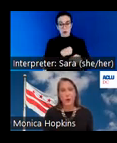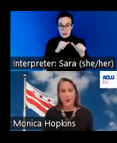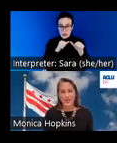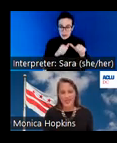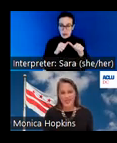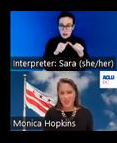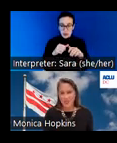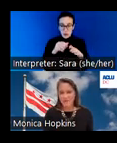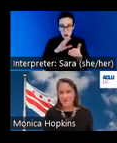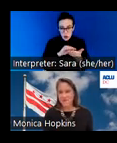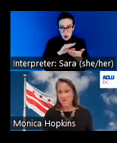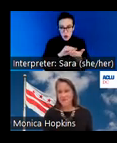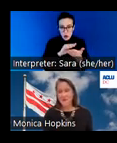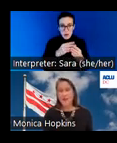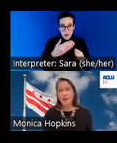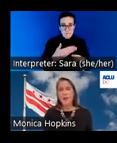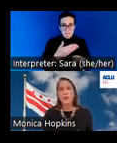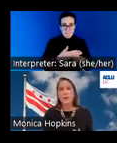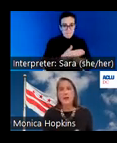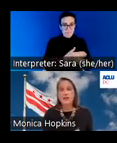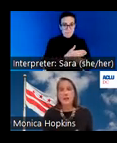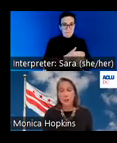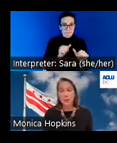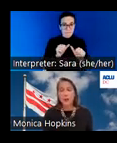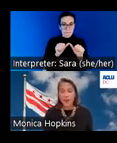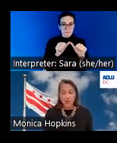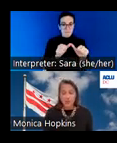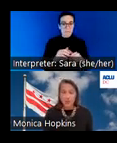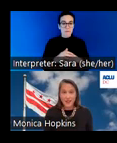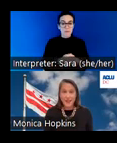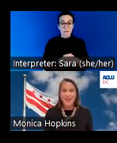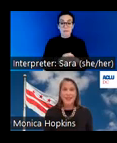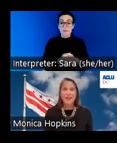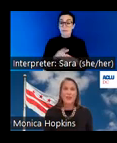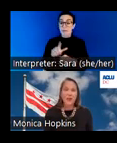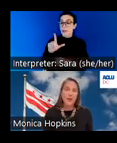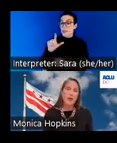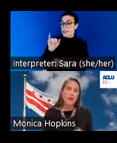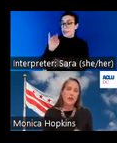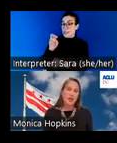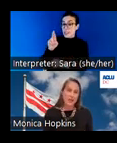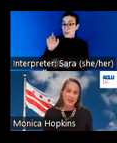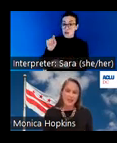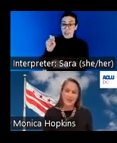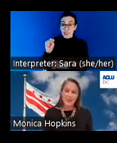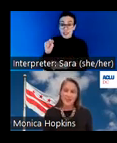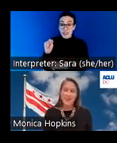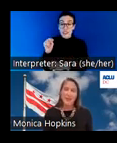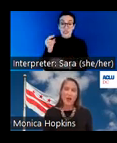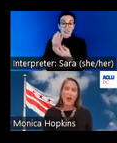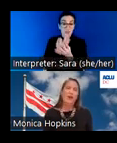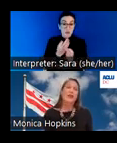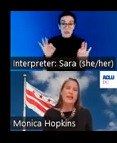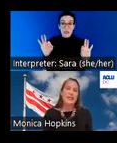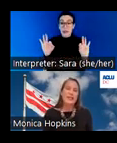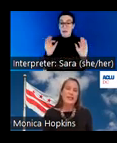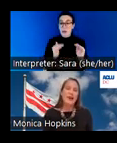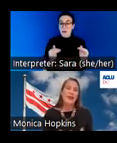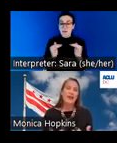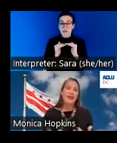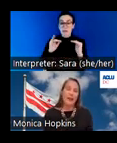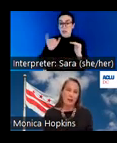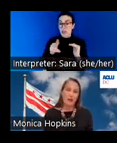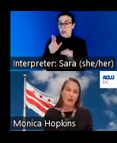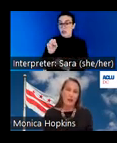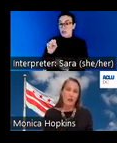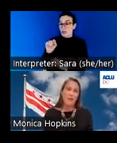learning organization. Because liberation, freedom, and justice are an